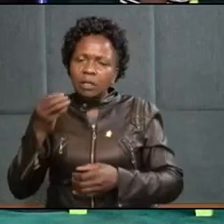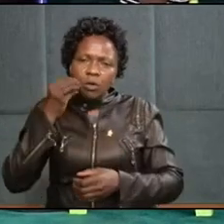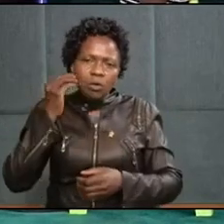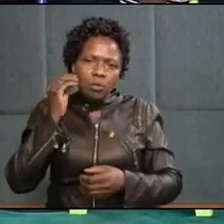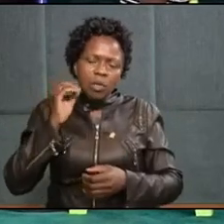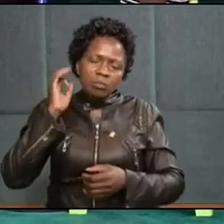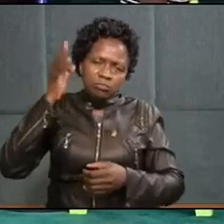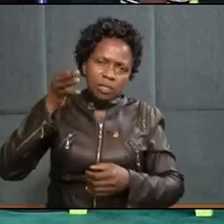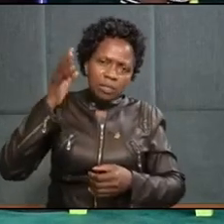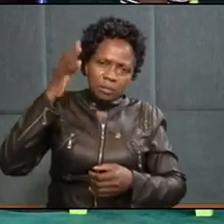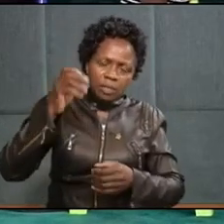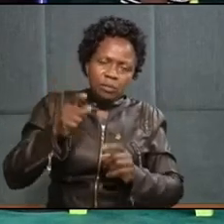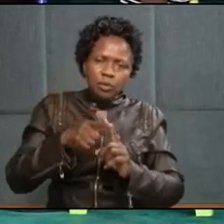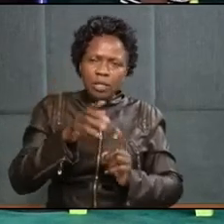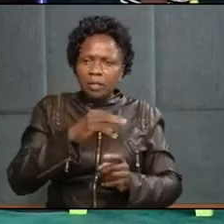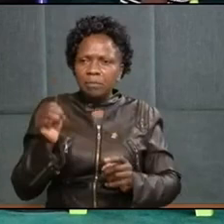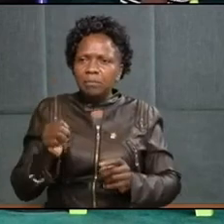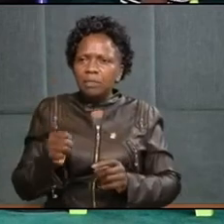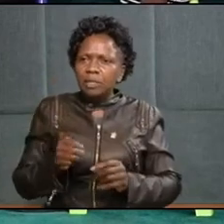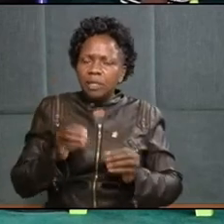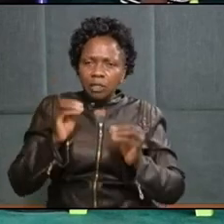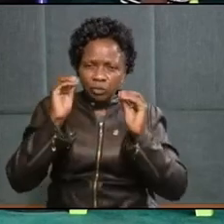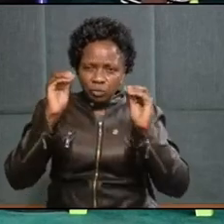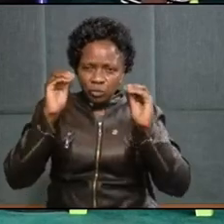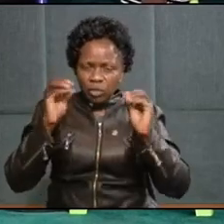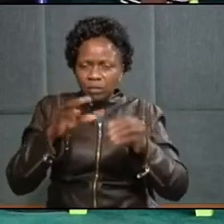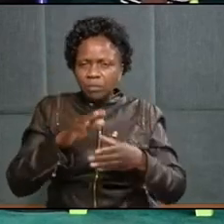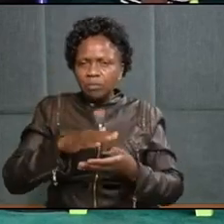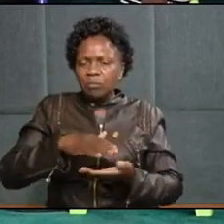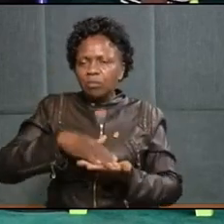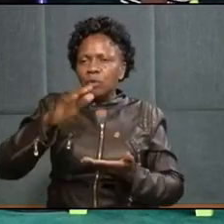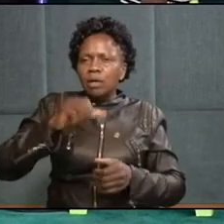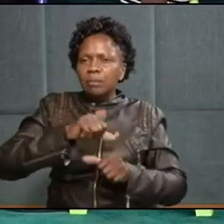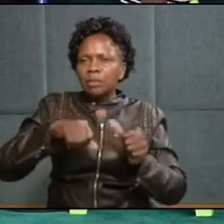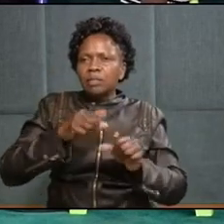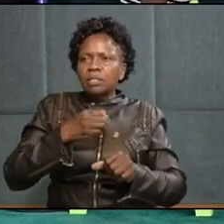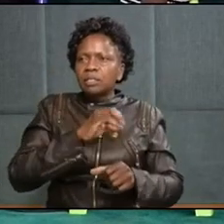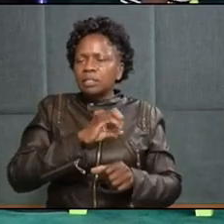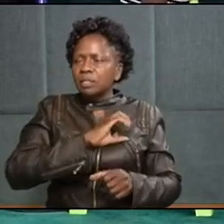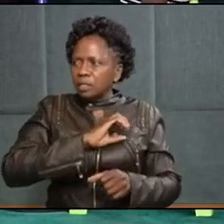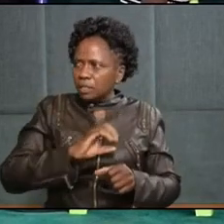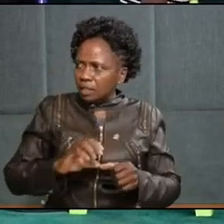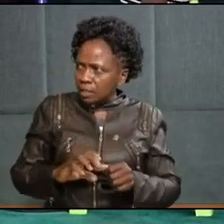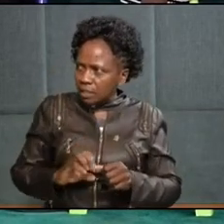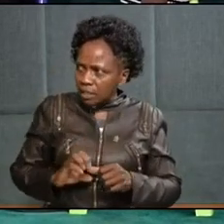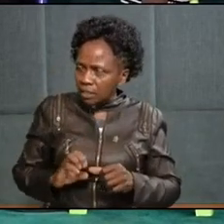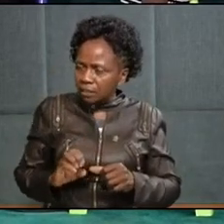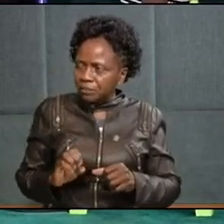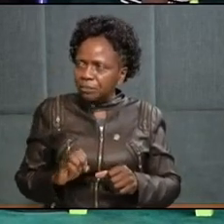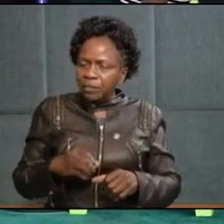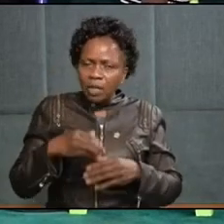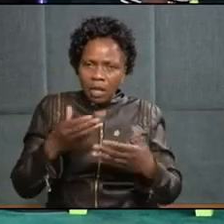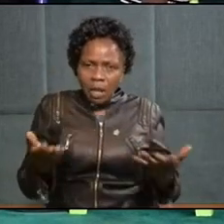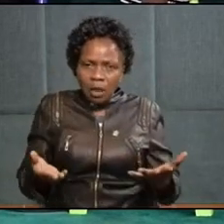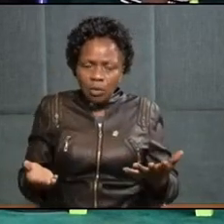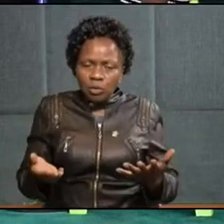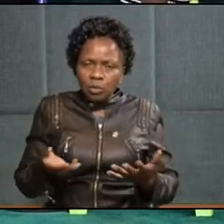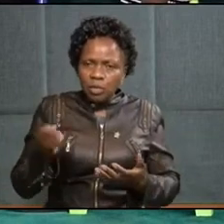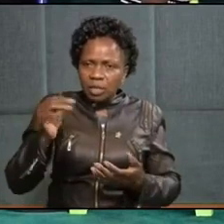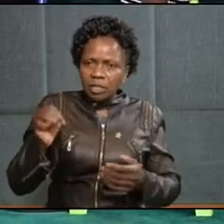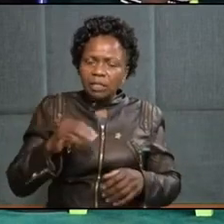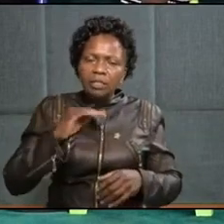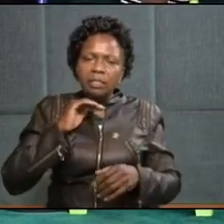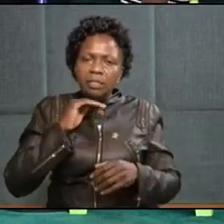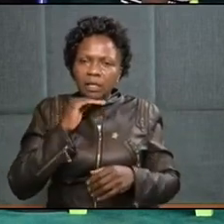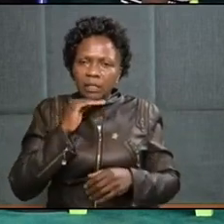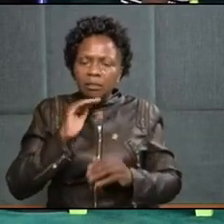they preached the gospel to him. They taught him more about Jesus. They actually taught him how Jesus died, how he